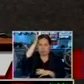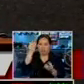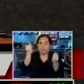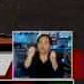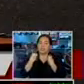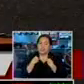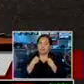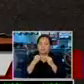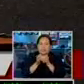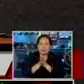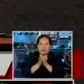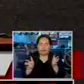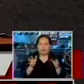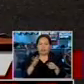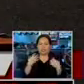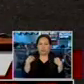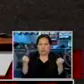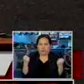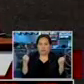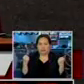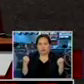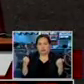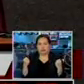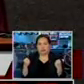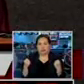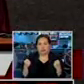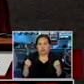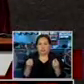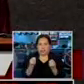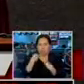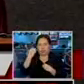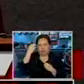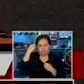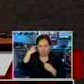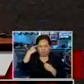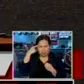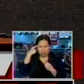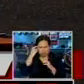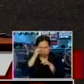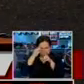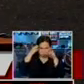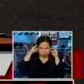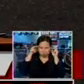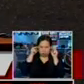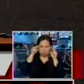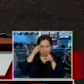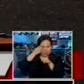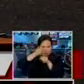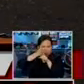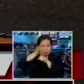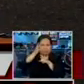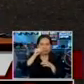provide us with sufficient physical strength, intellectual keenness, and moral